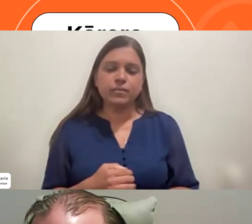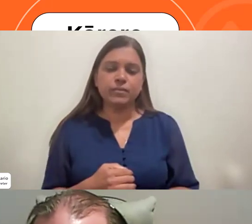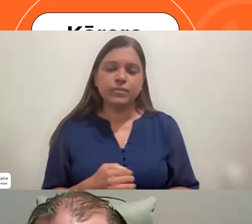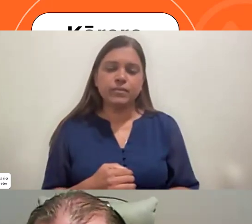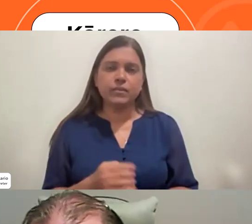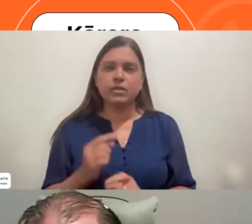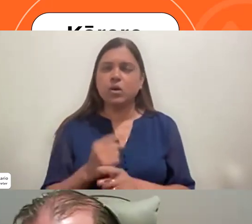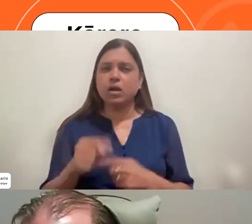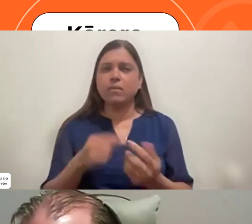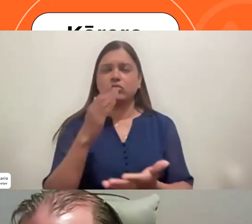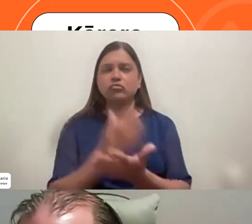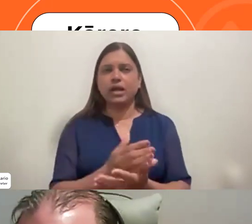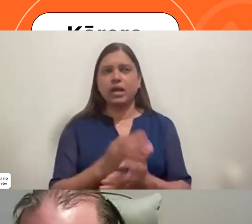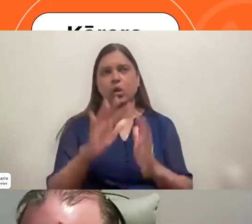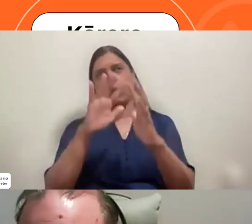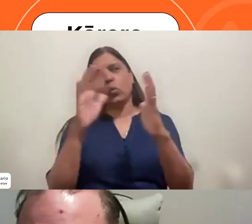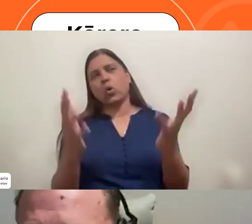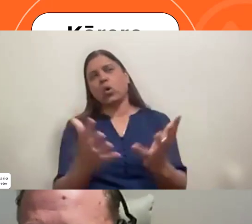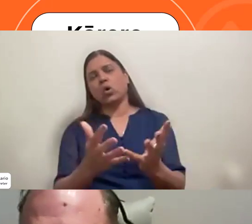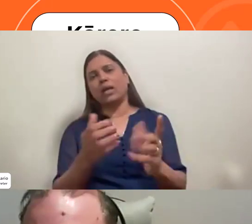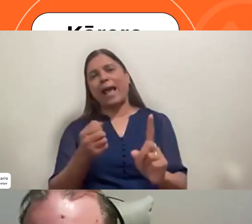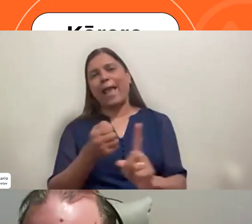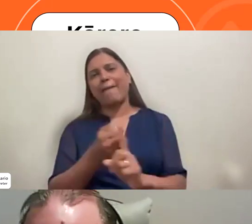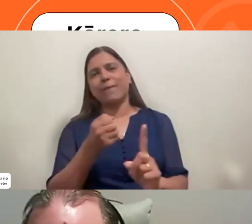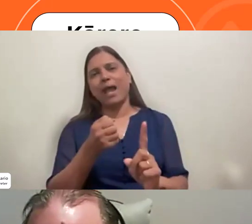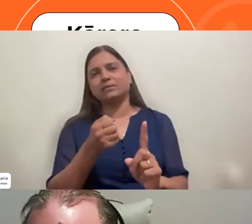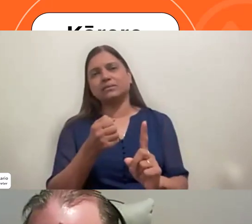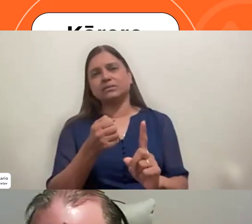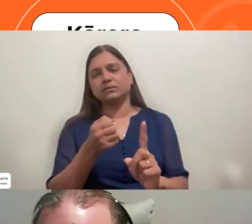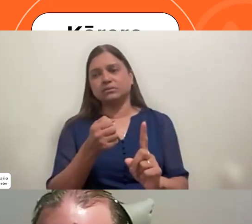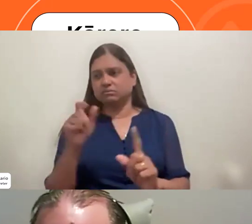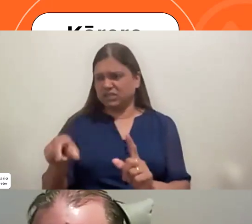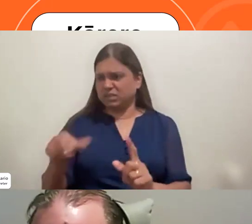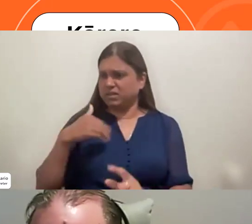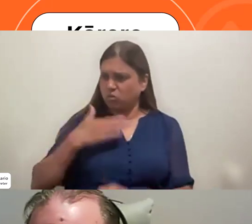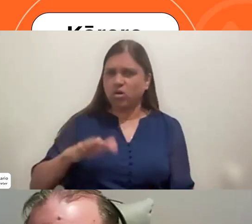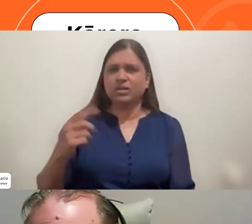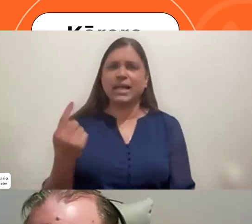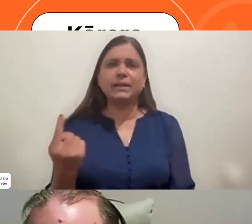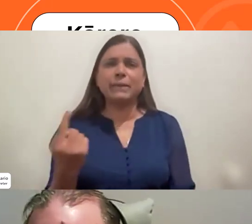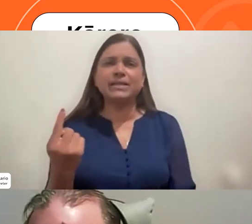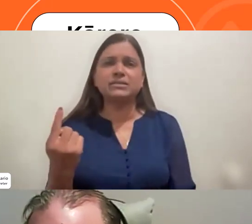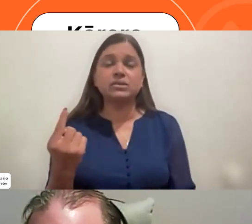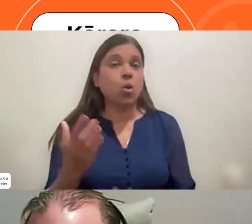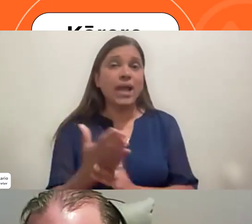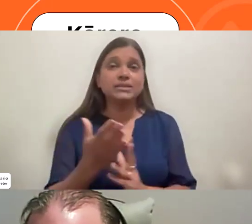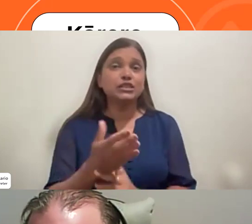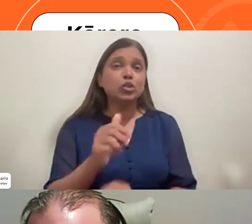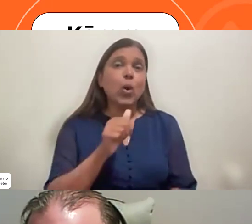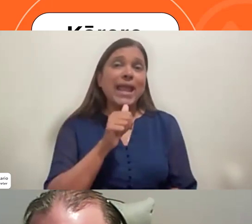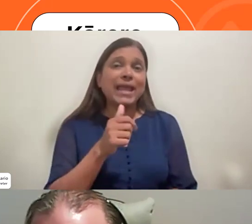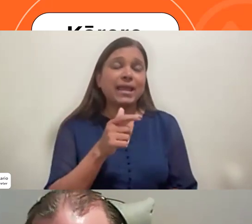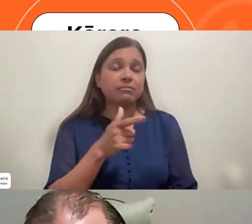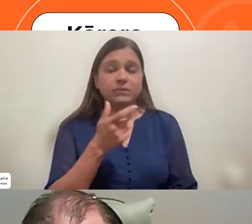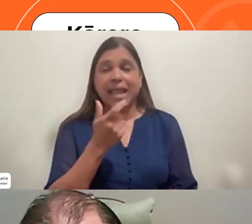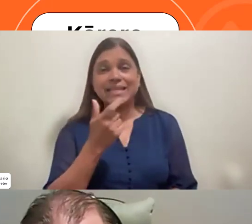on independence, on access to entertainment, even just things like being able to watch